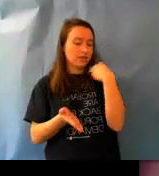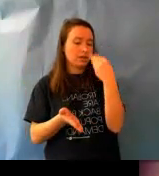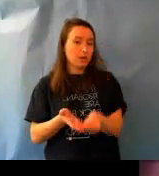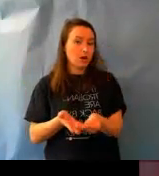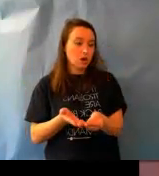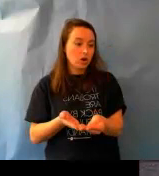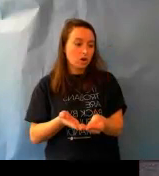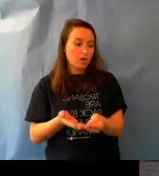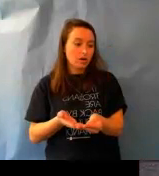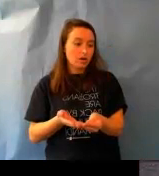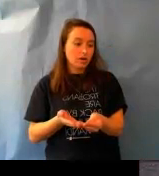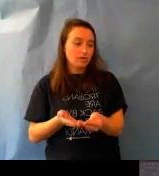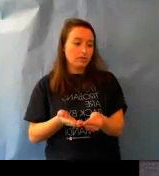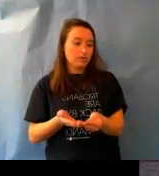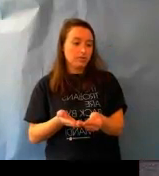test,